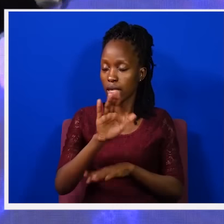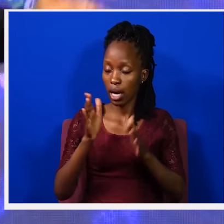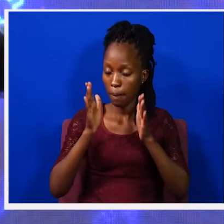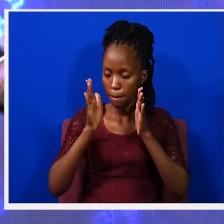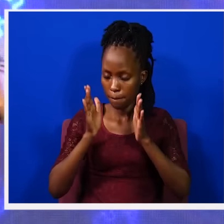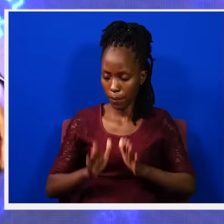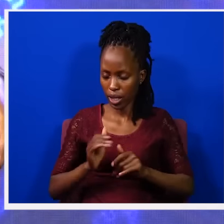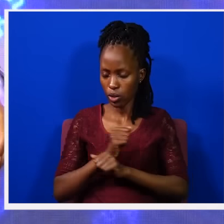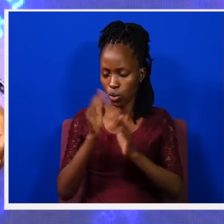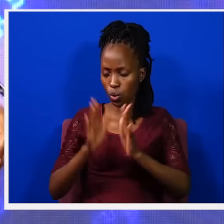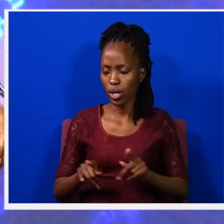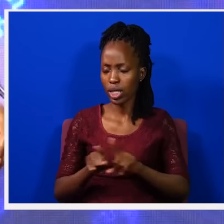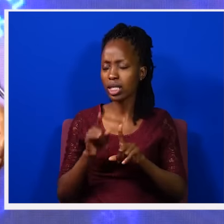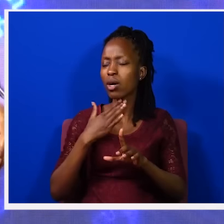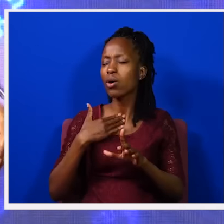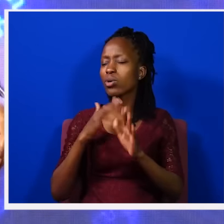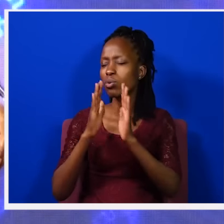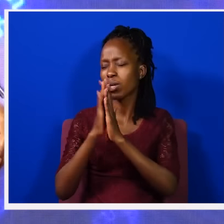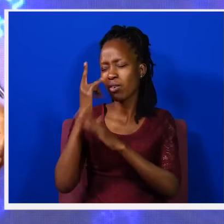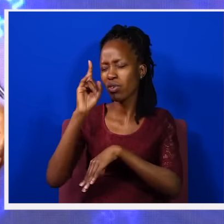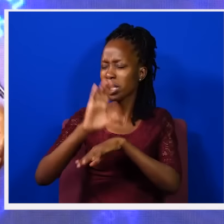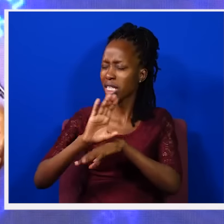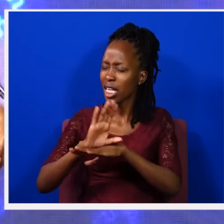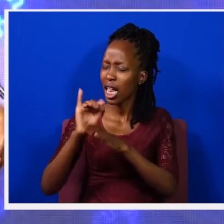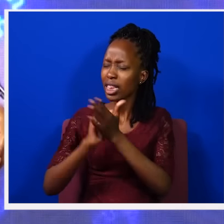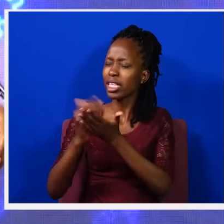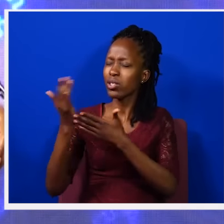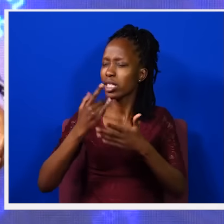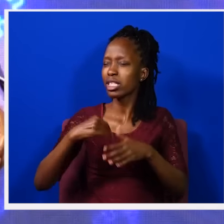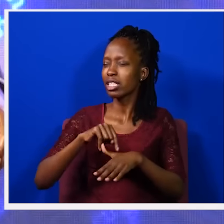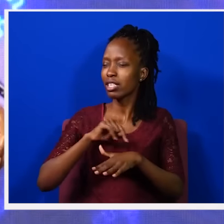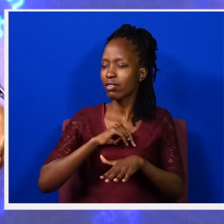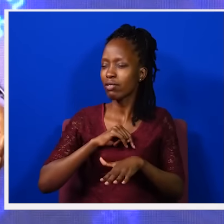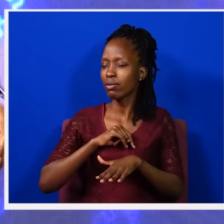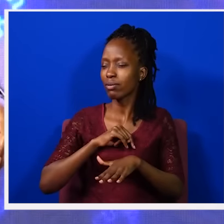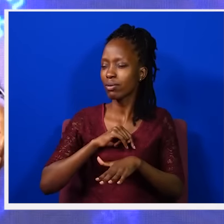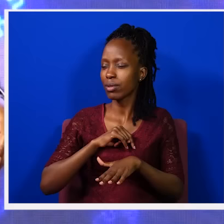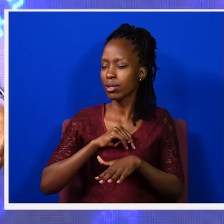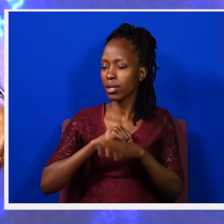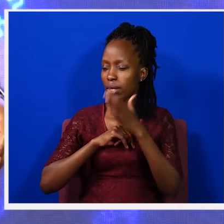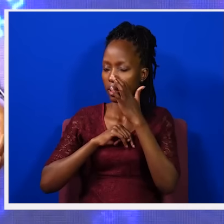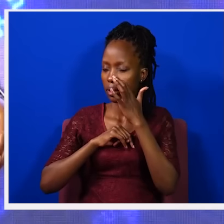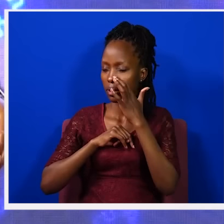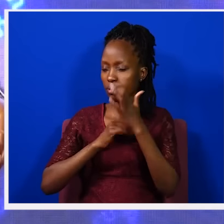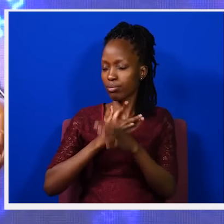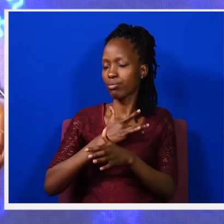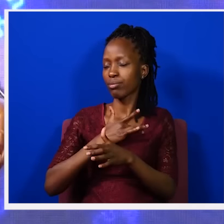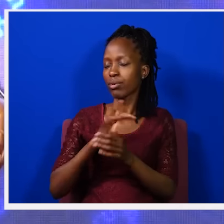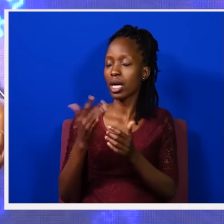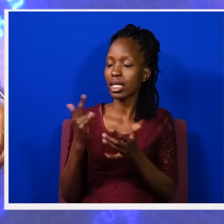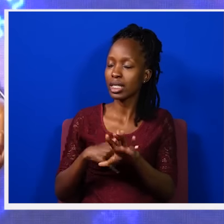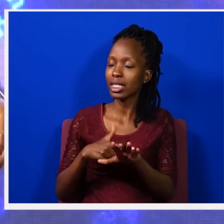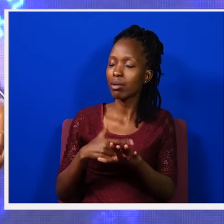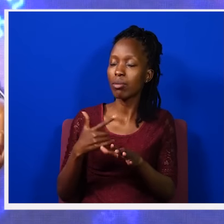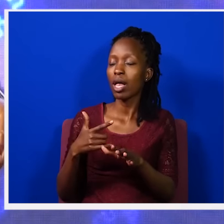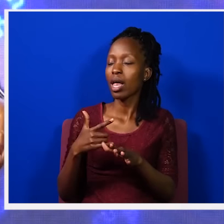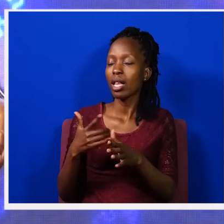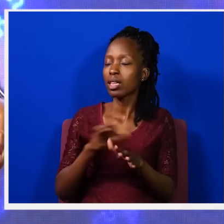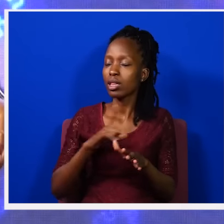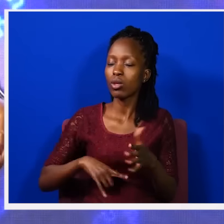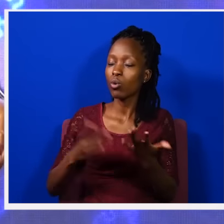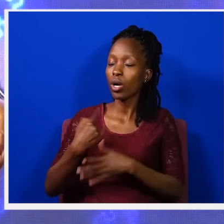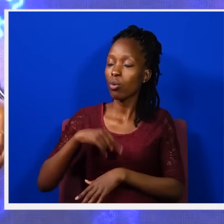for the wider church that you'd give us sensitivity to your word, that where we have erred, Lord, we would repent and come back to